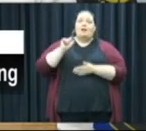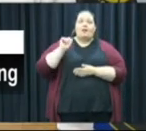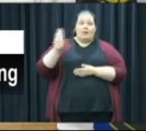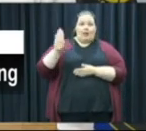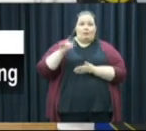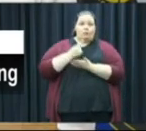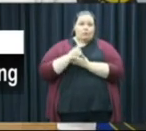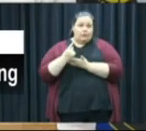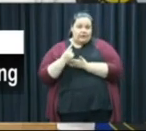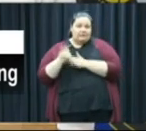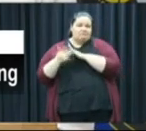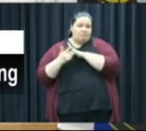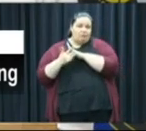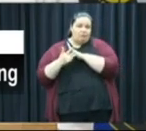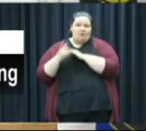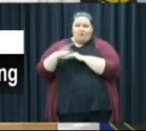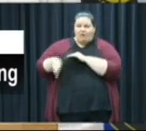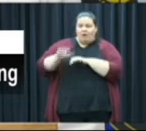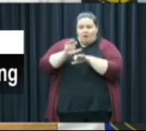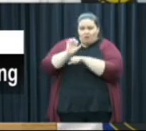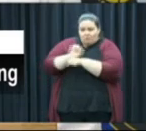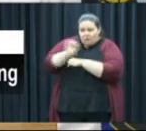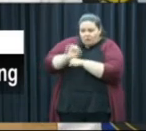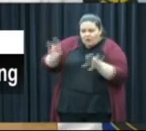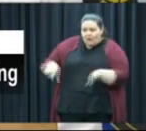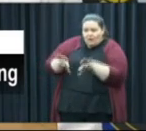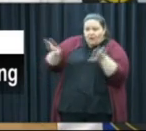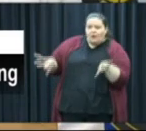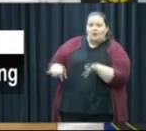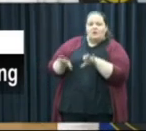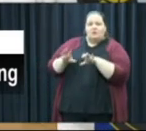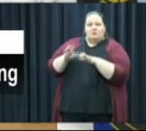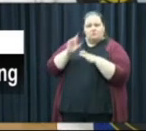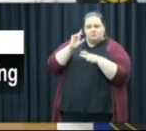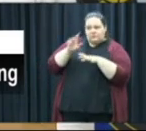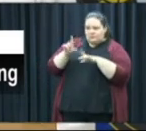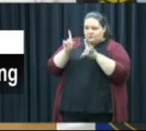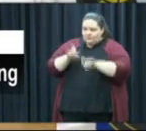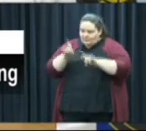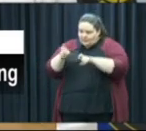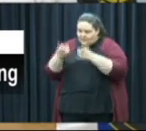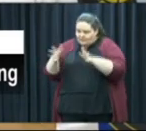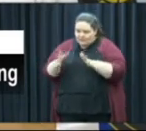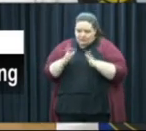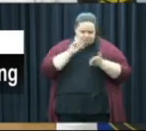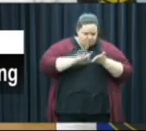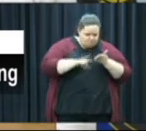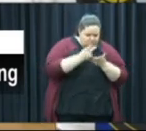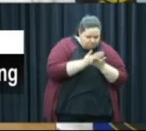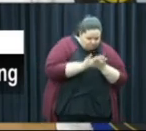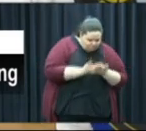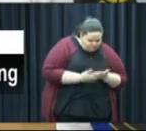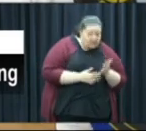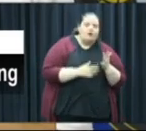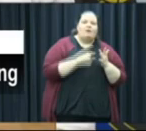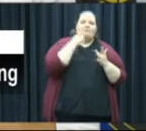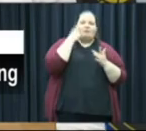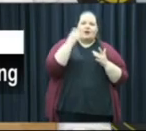are working so hard to quickly and accurately process tests so that we can continue to control the spread of the virus.